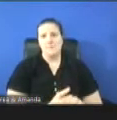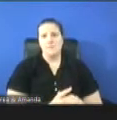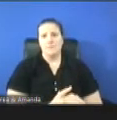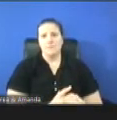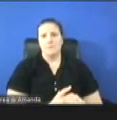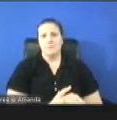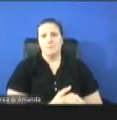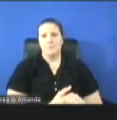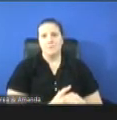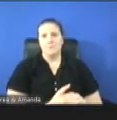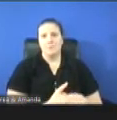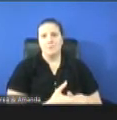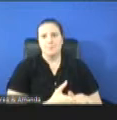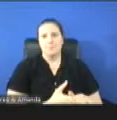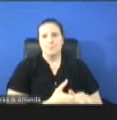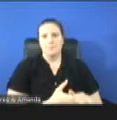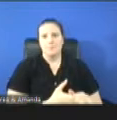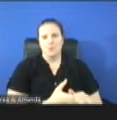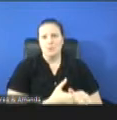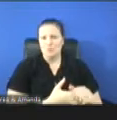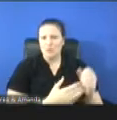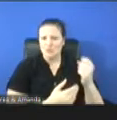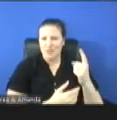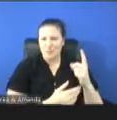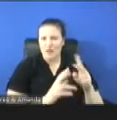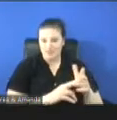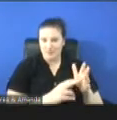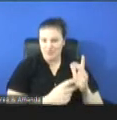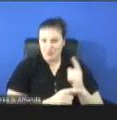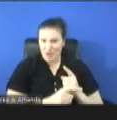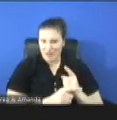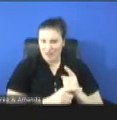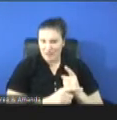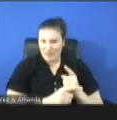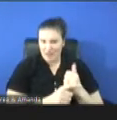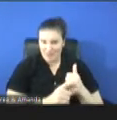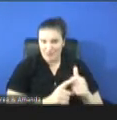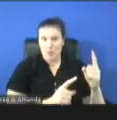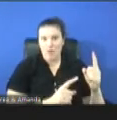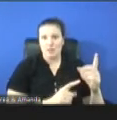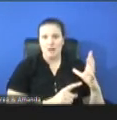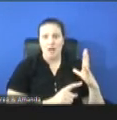anyways, you get the where I'm coming from, everyone, is that, you know,